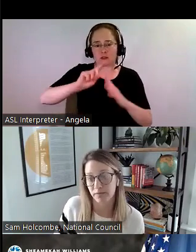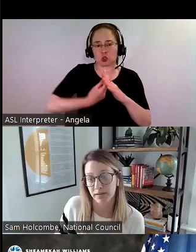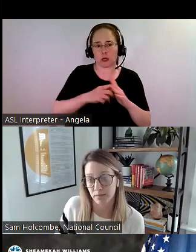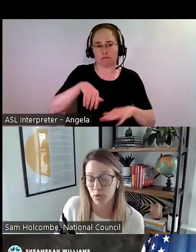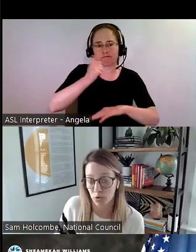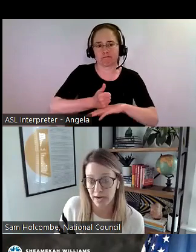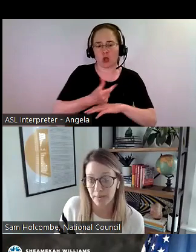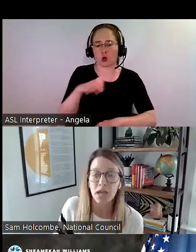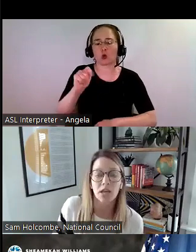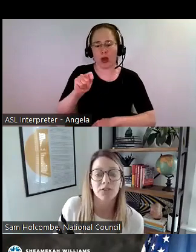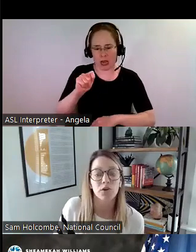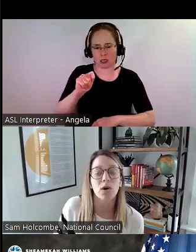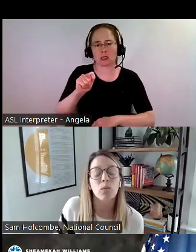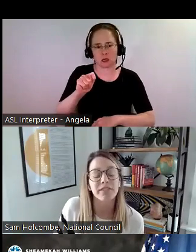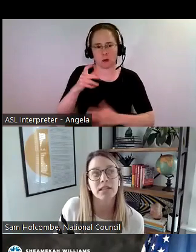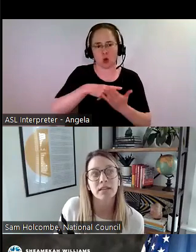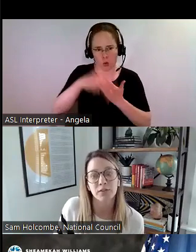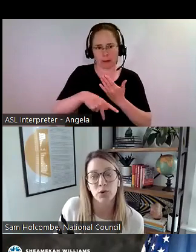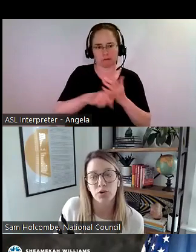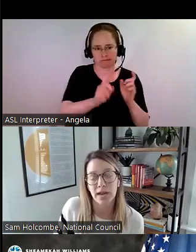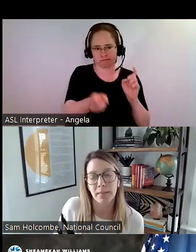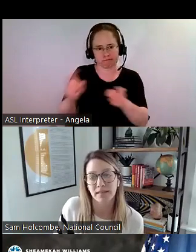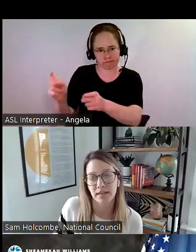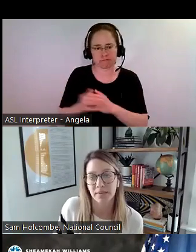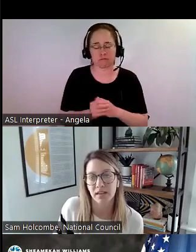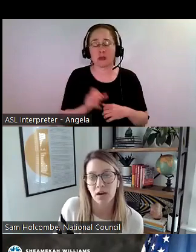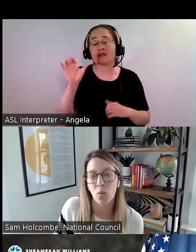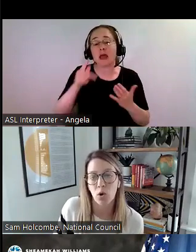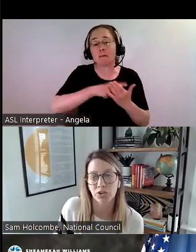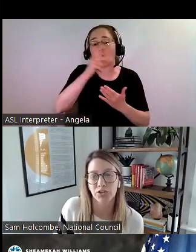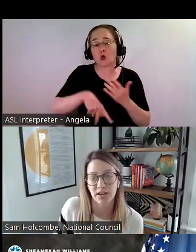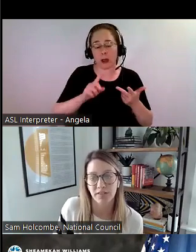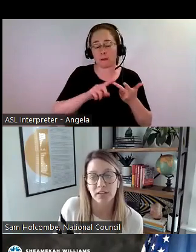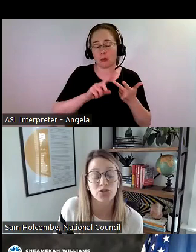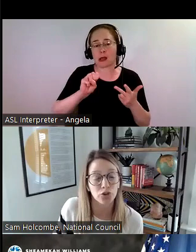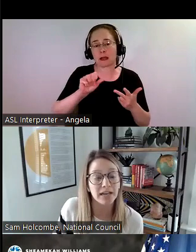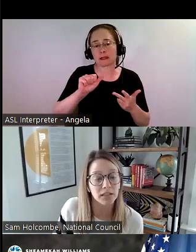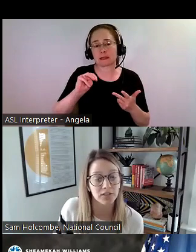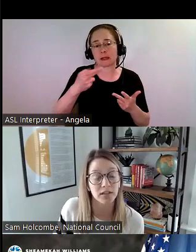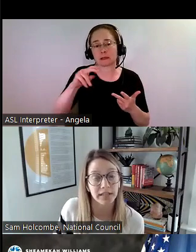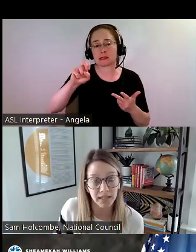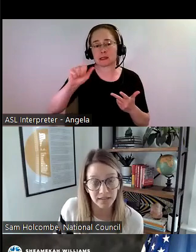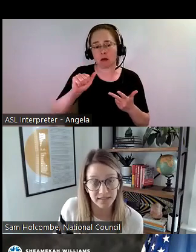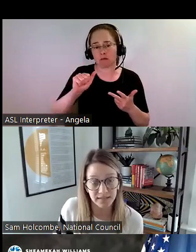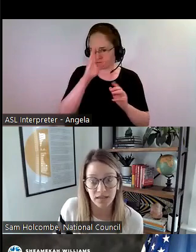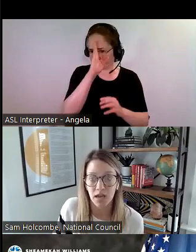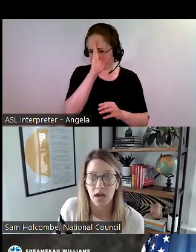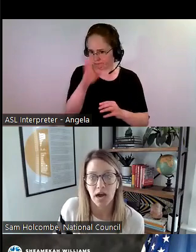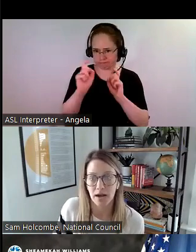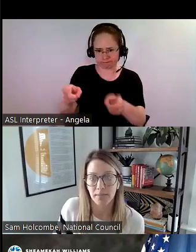grant funded program. So within this program, SAMHSA awards grant funding directly to